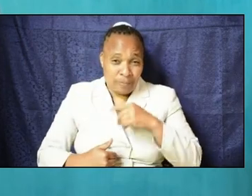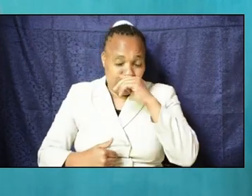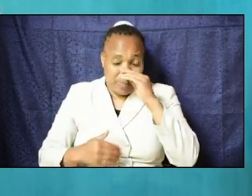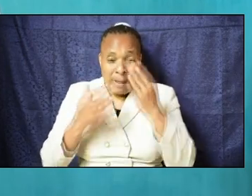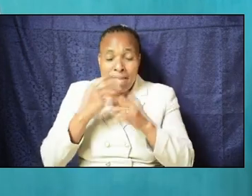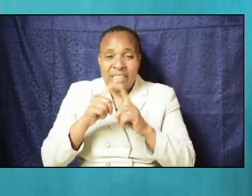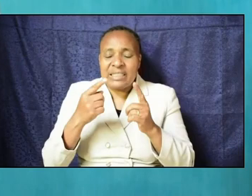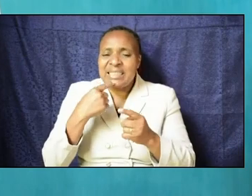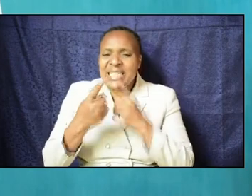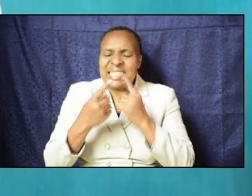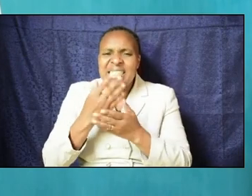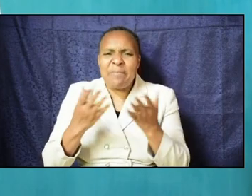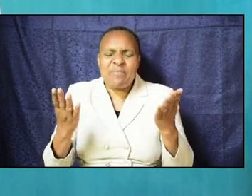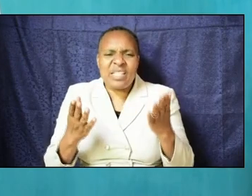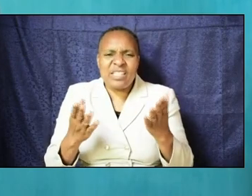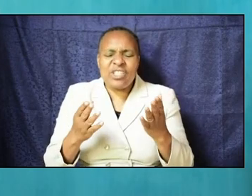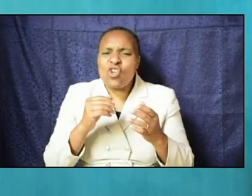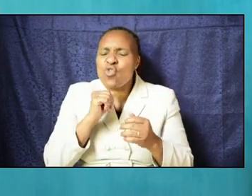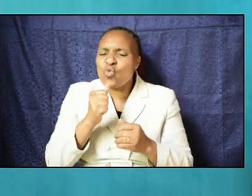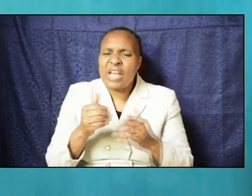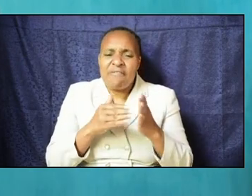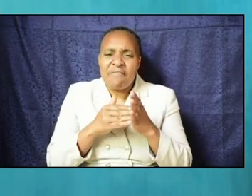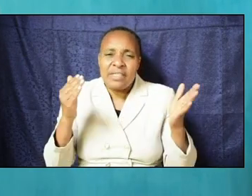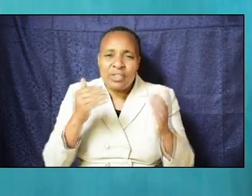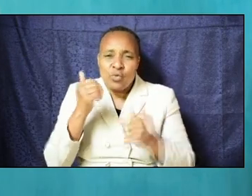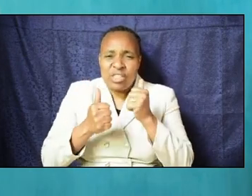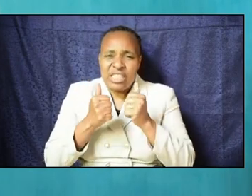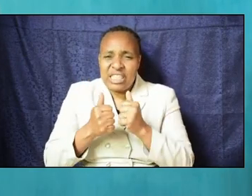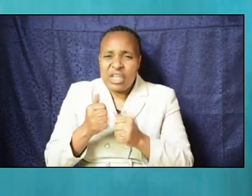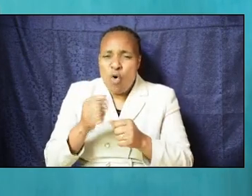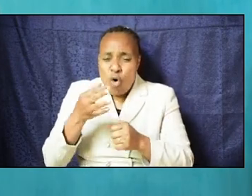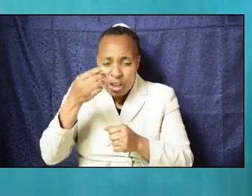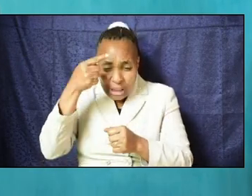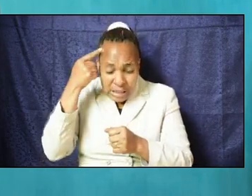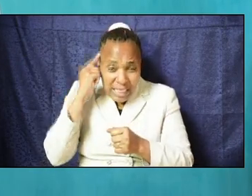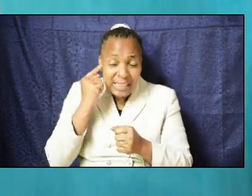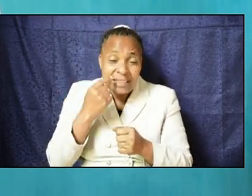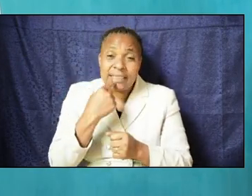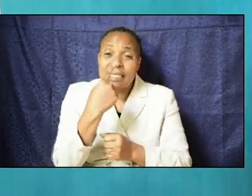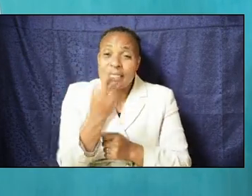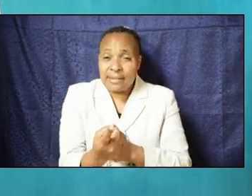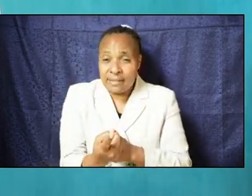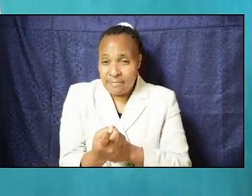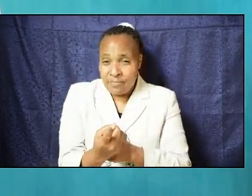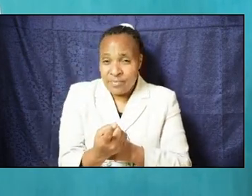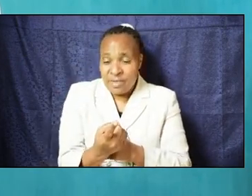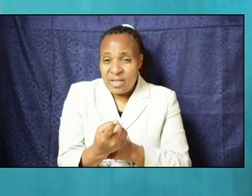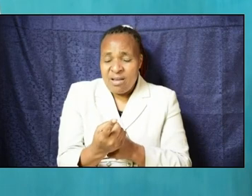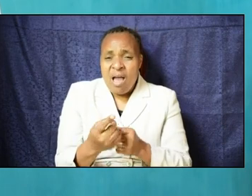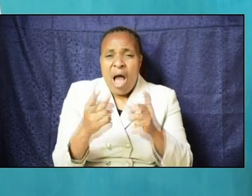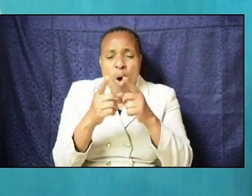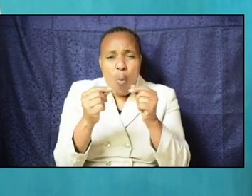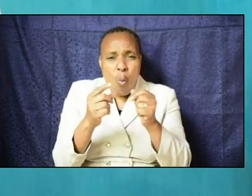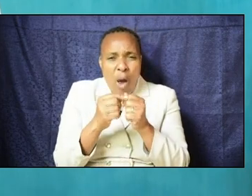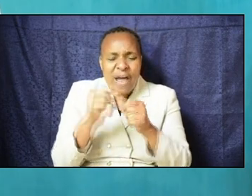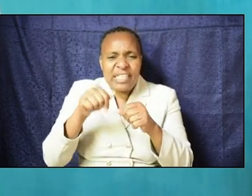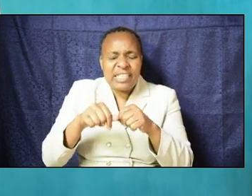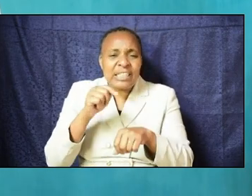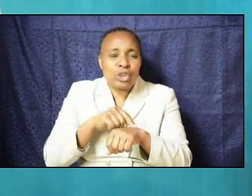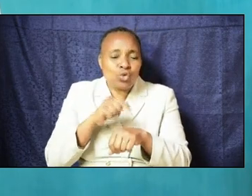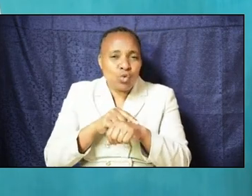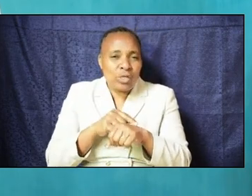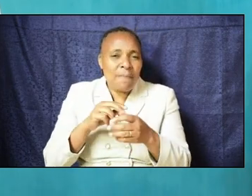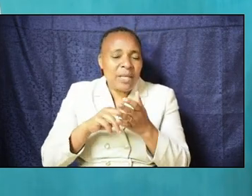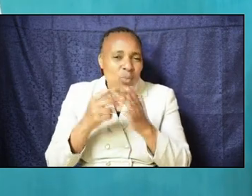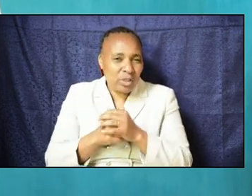something but never actually effecting that which is said. And by a word in